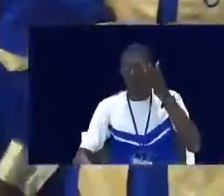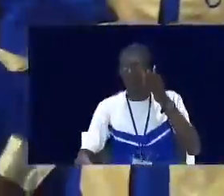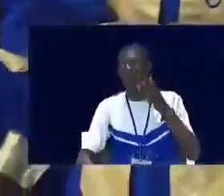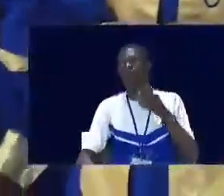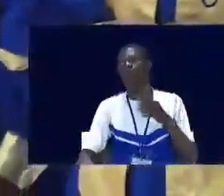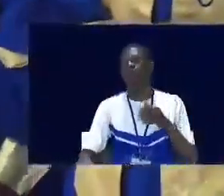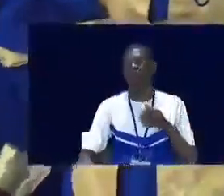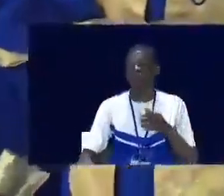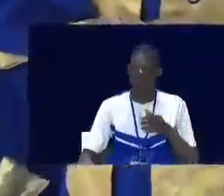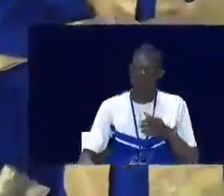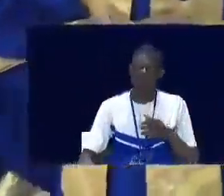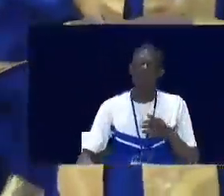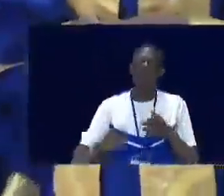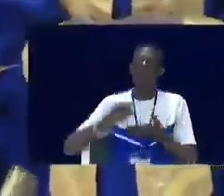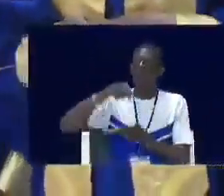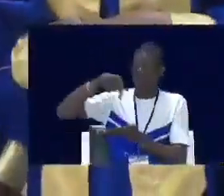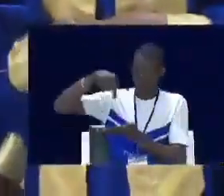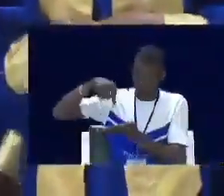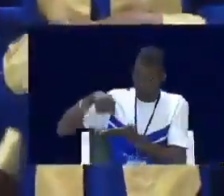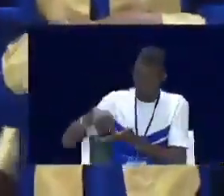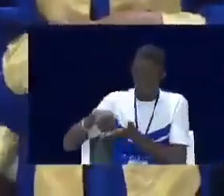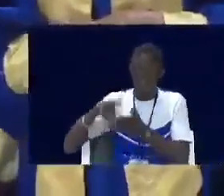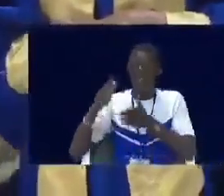oh, this mountain.